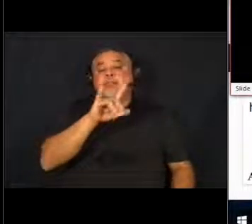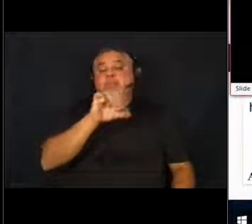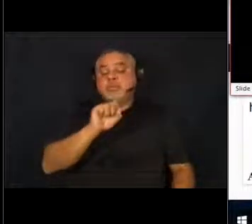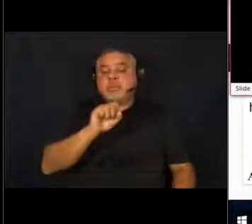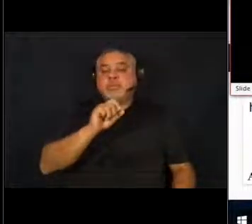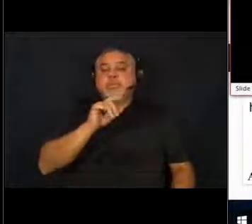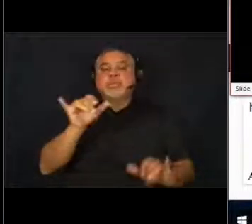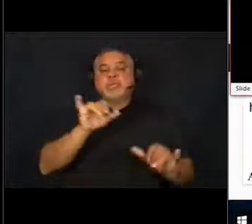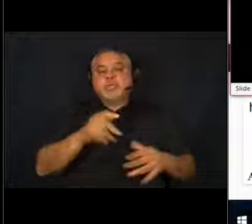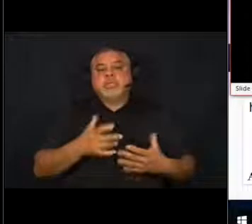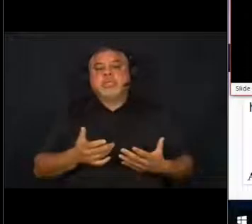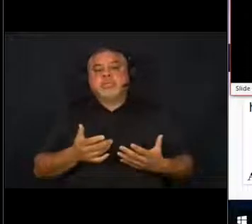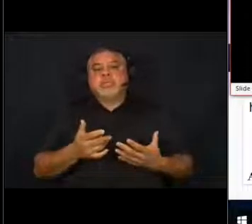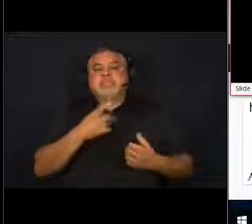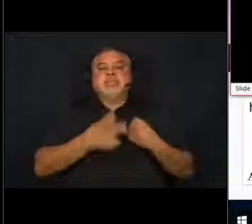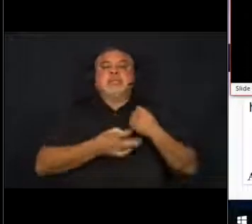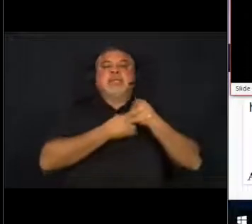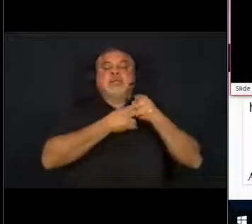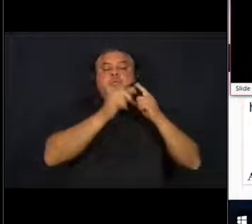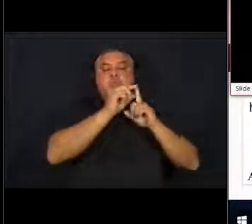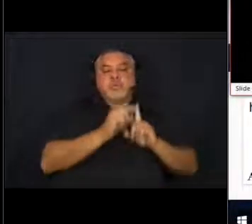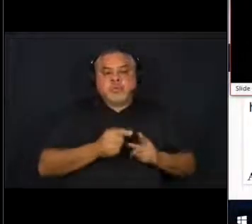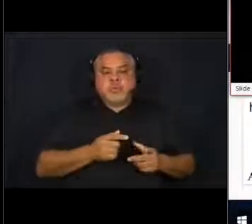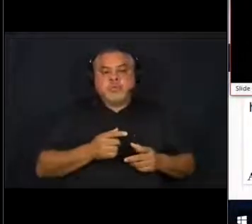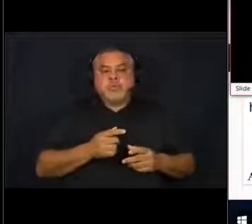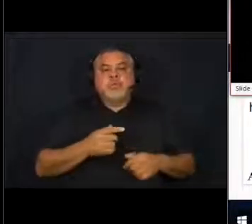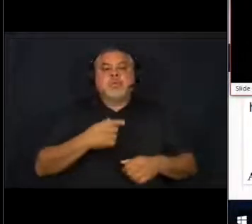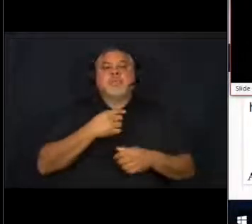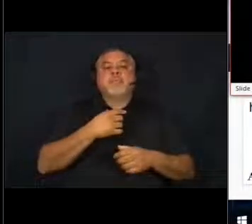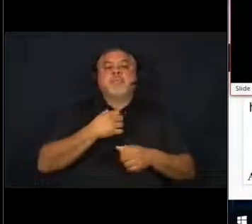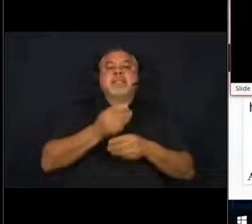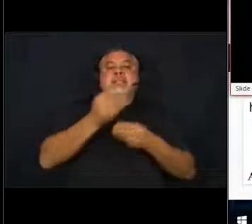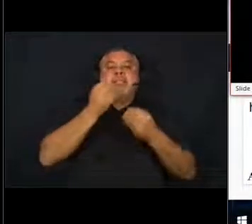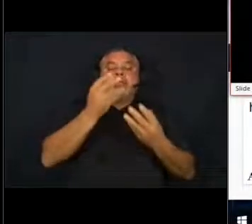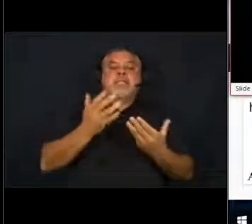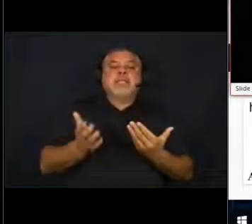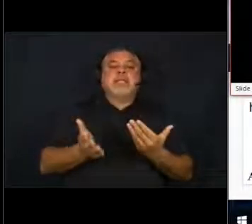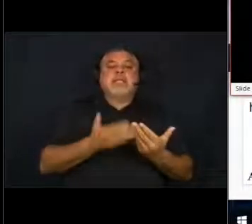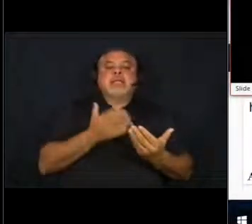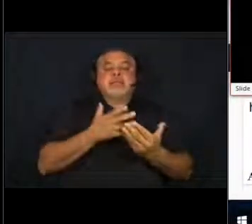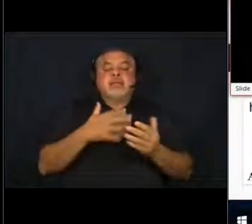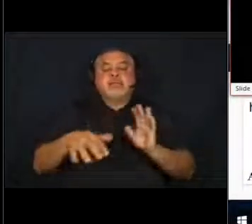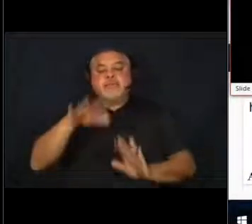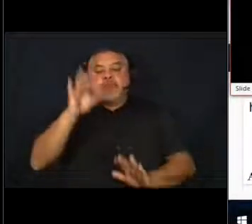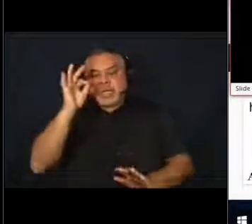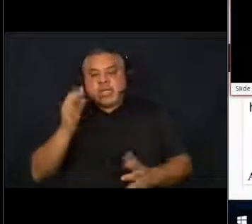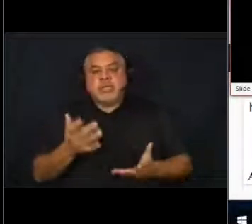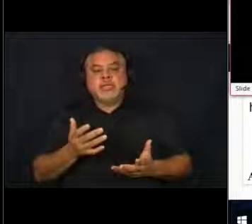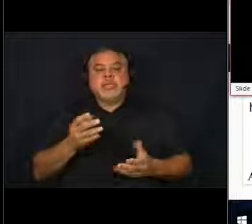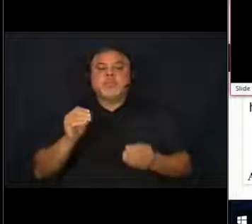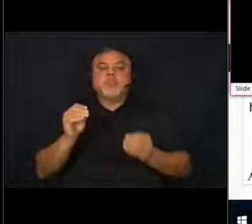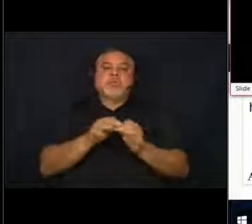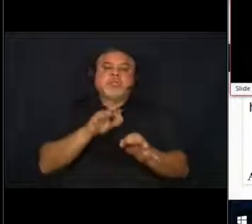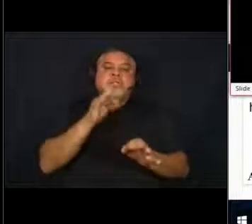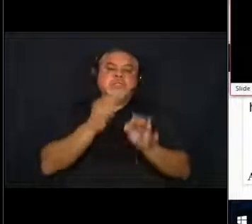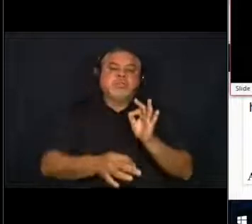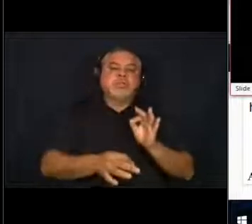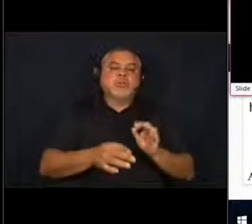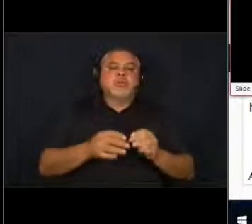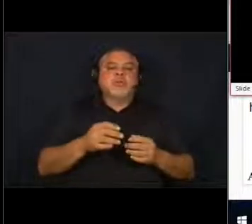also it saves words, but it makes information very easy to locate, and it's a simpler way for